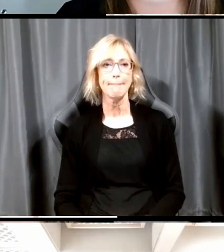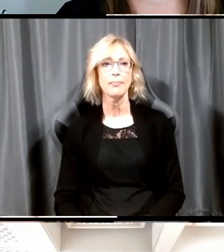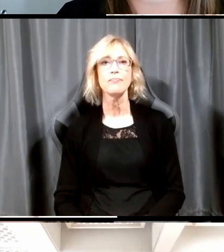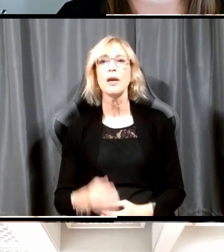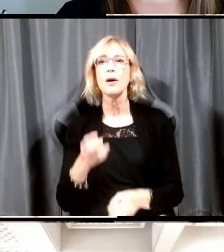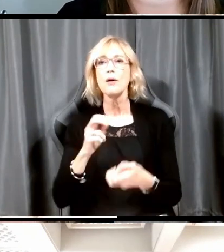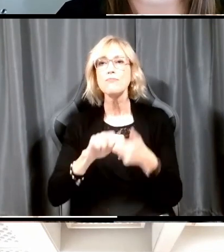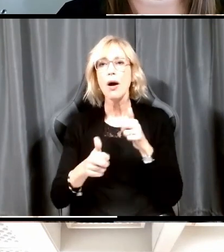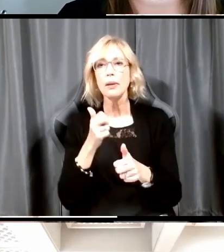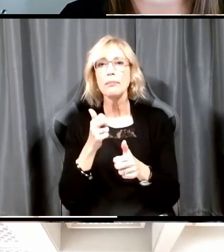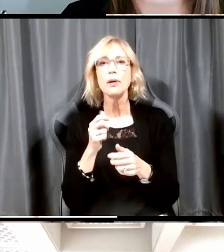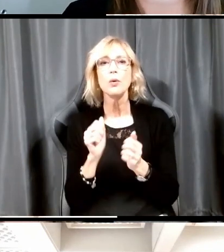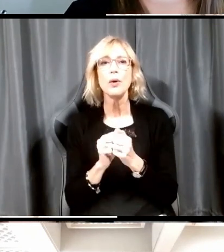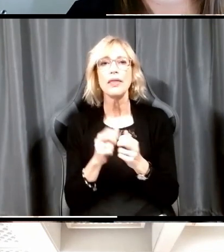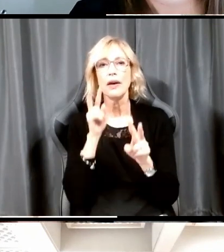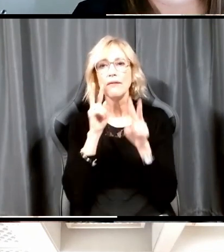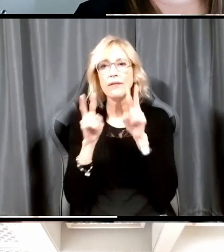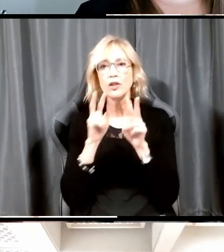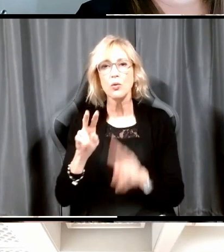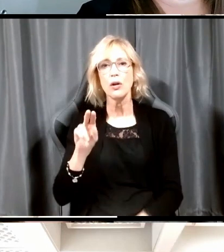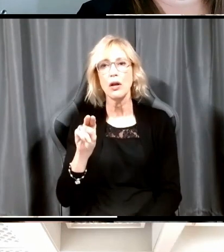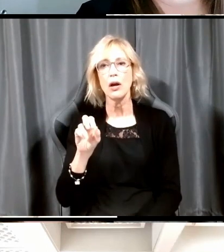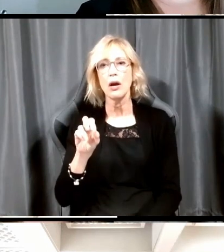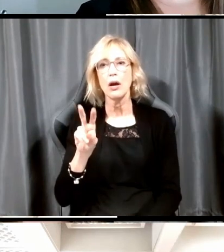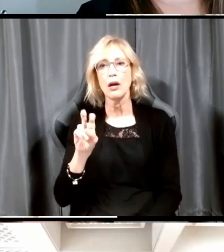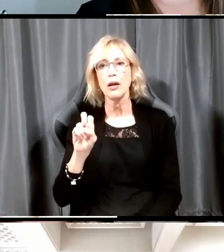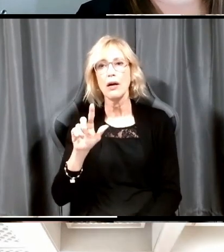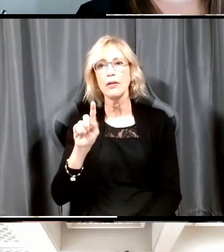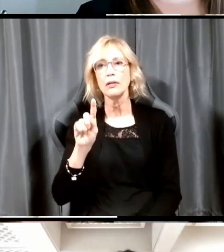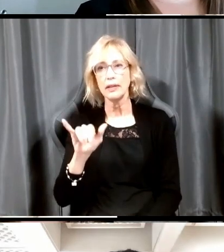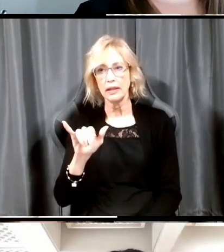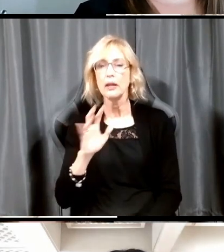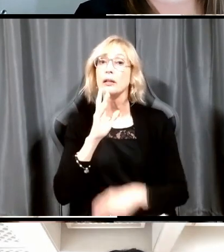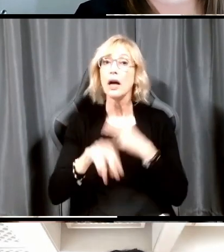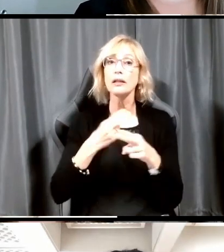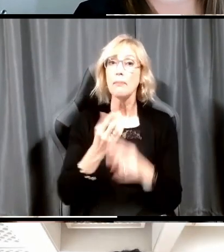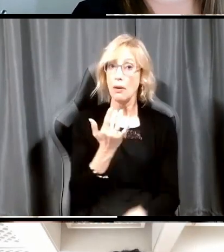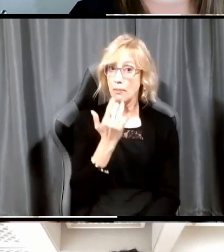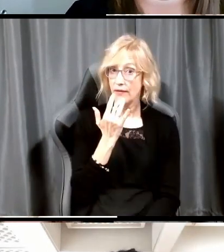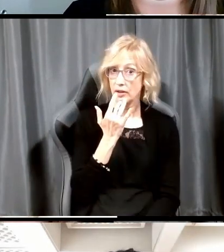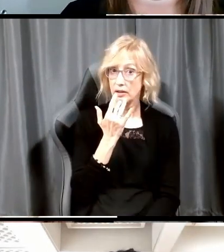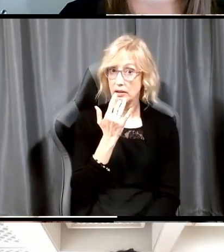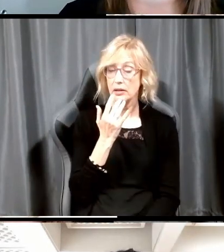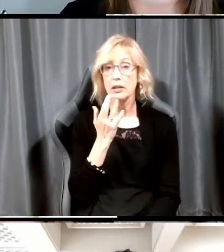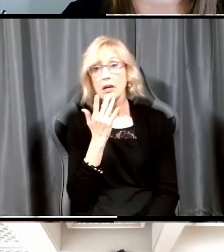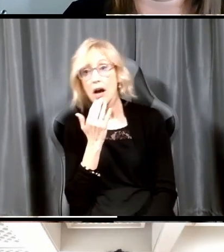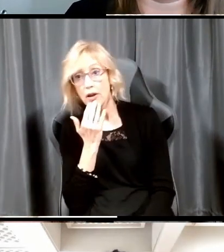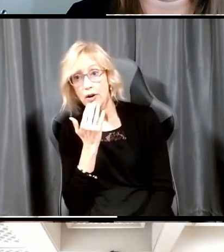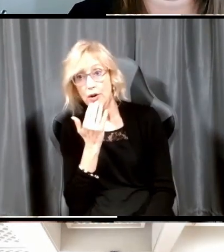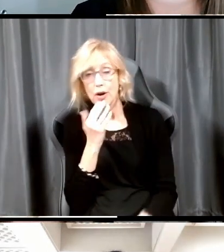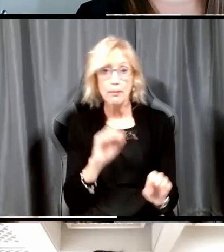Difficulty with visual novelty. So again, we talked about preferences, right? And preferences in color, preferences